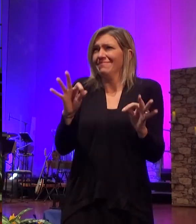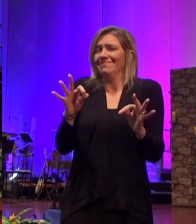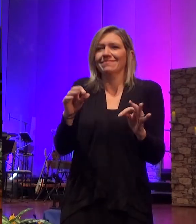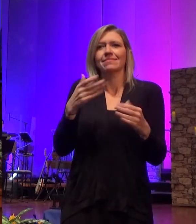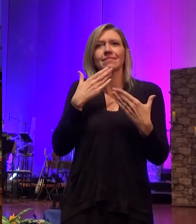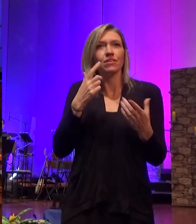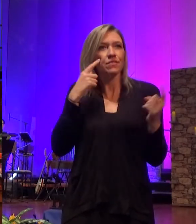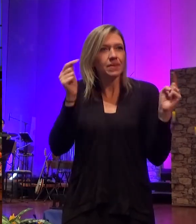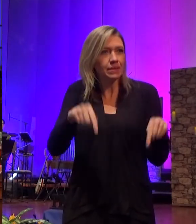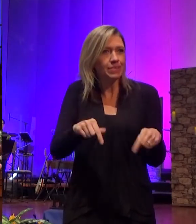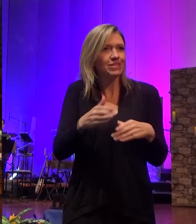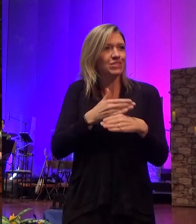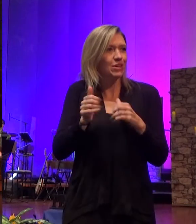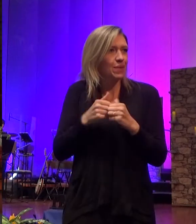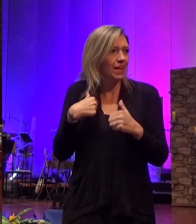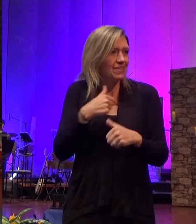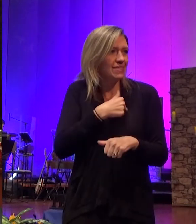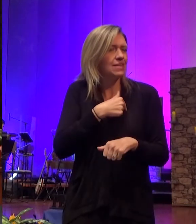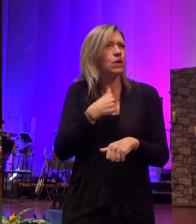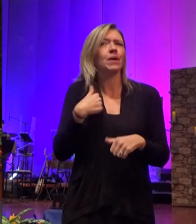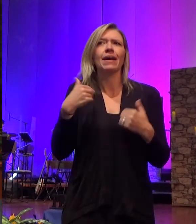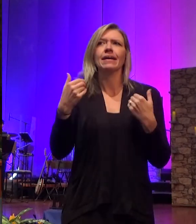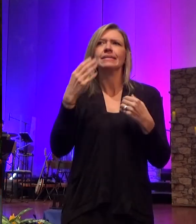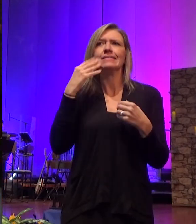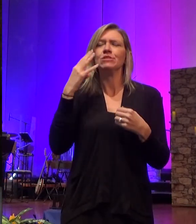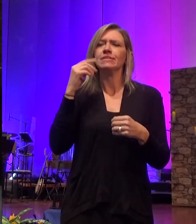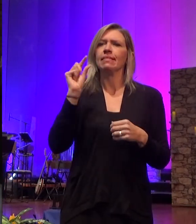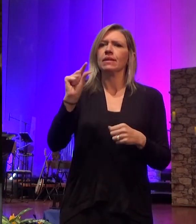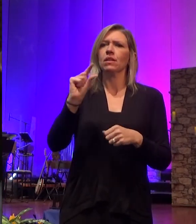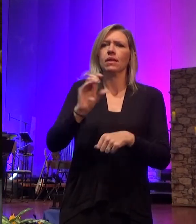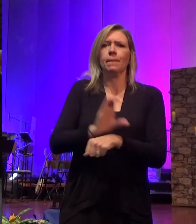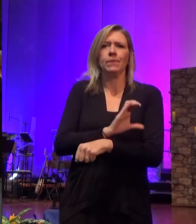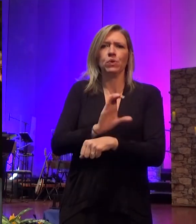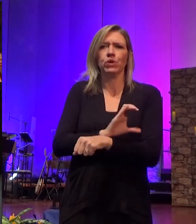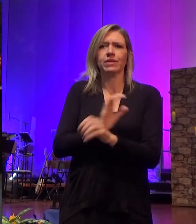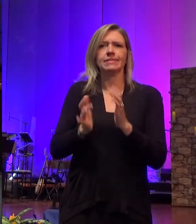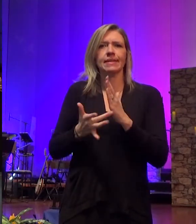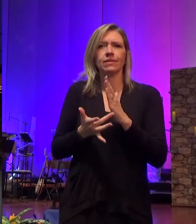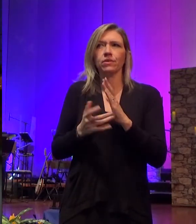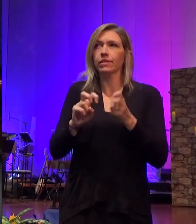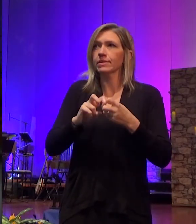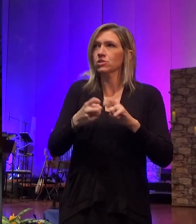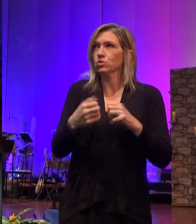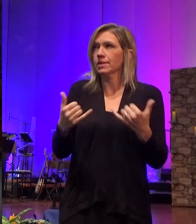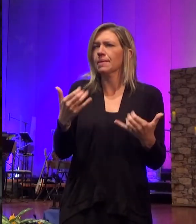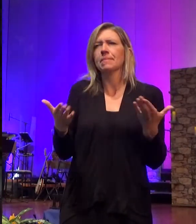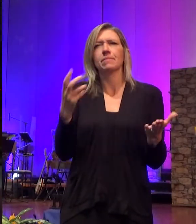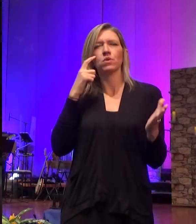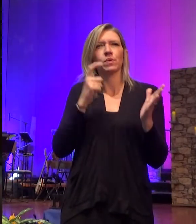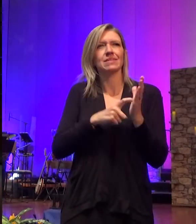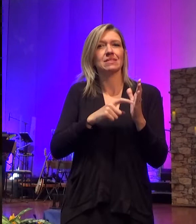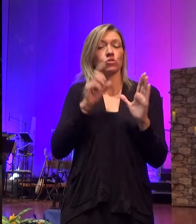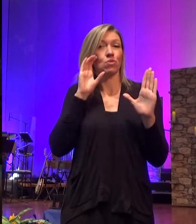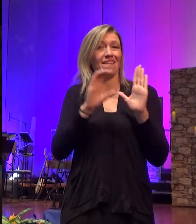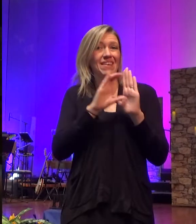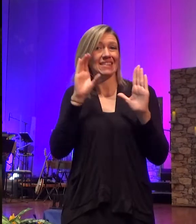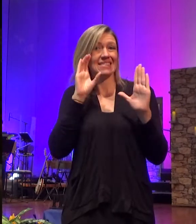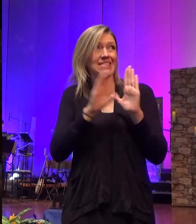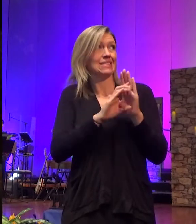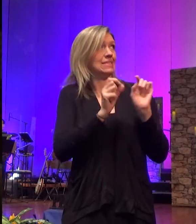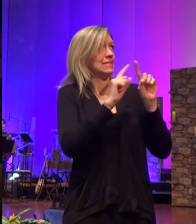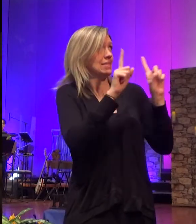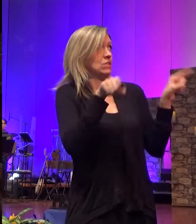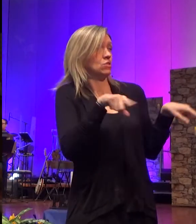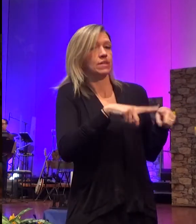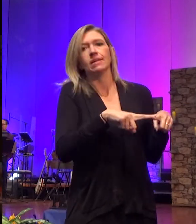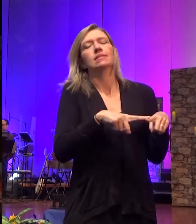with us. Roger, we're having a little computer issue today, so you may notice a couple changes in the graphics, which means our homework today